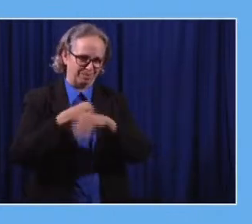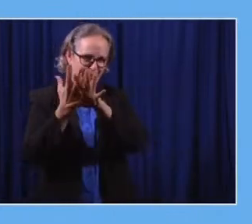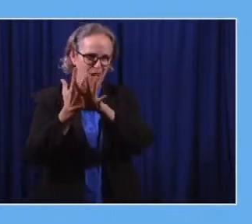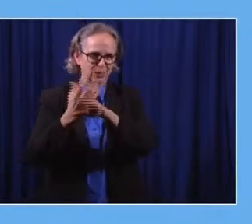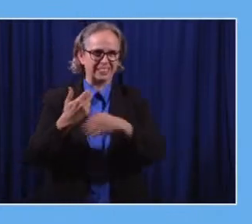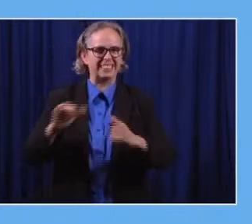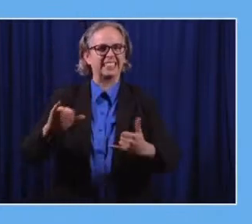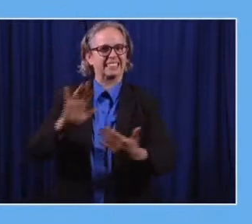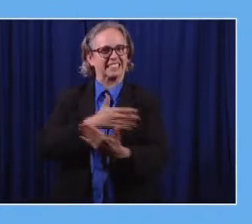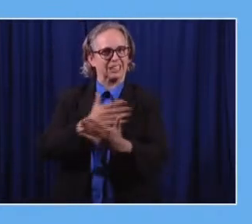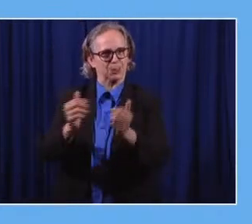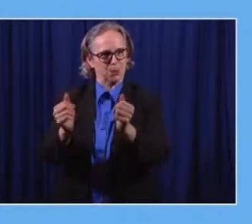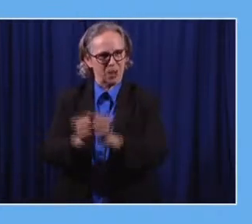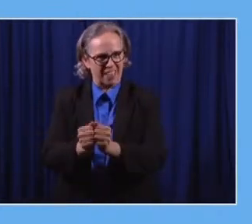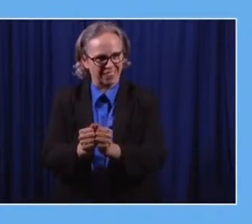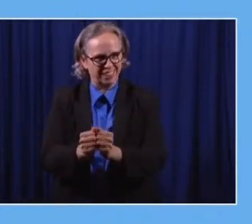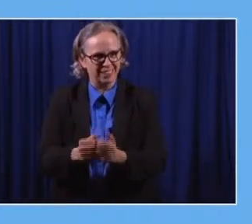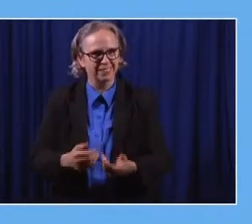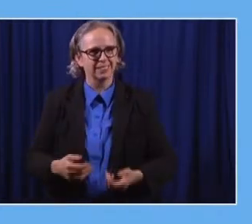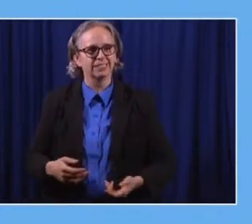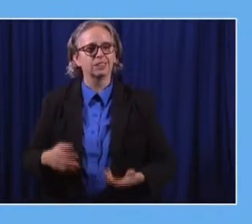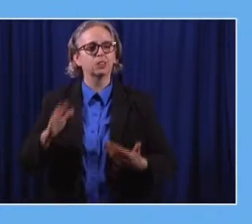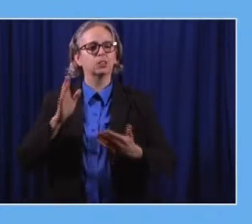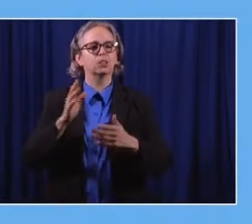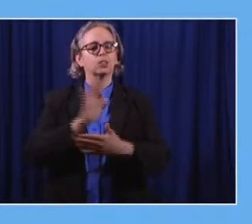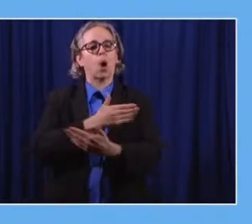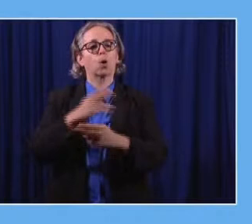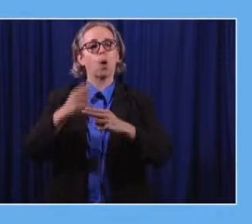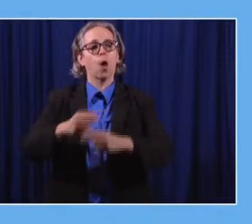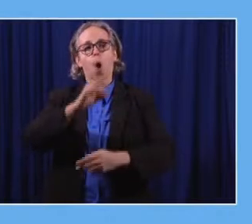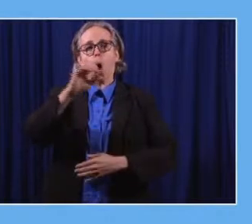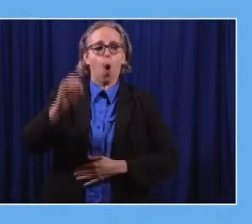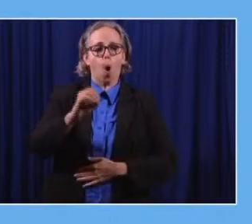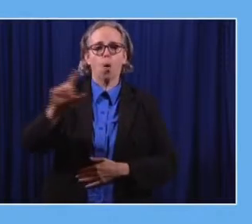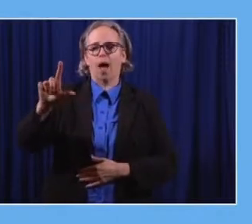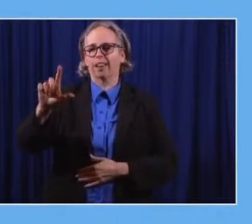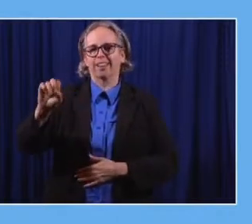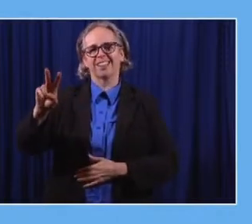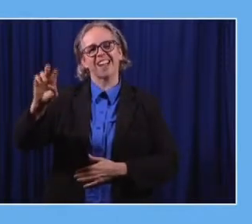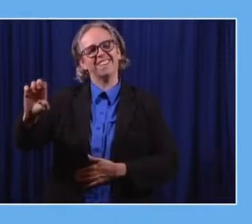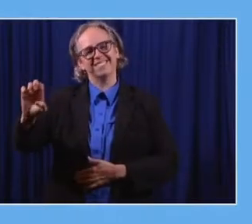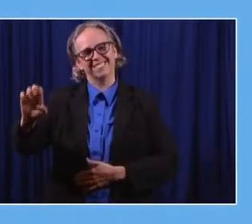of a song they recorded called Oh Love. Oh Love. Let's take a listen.